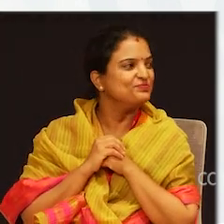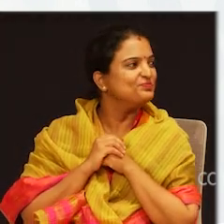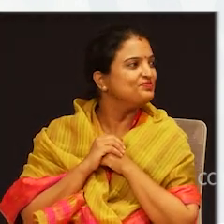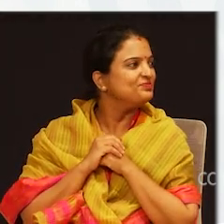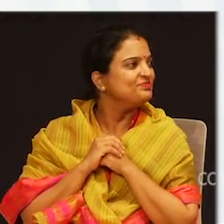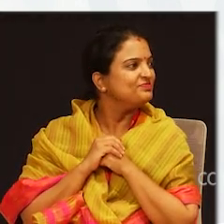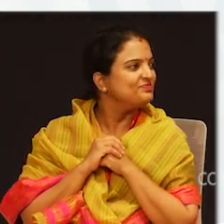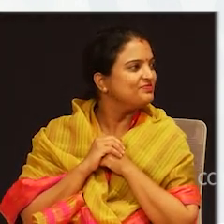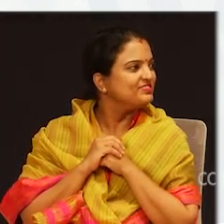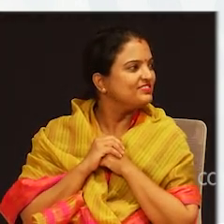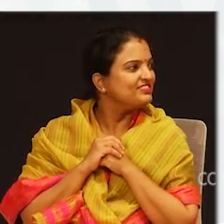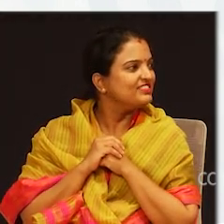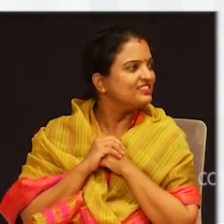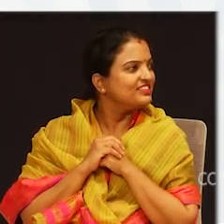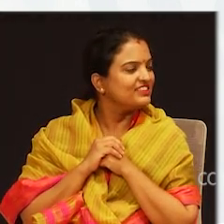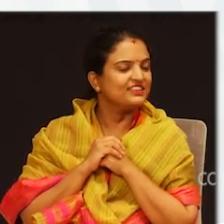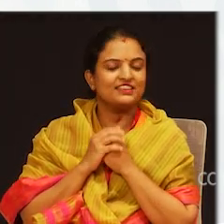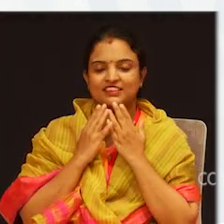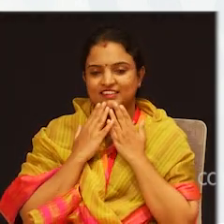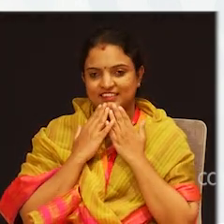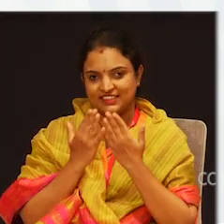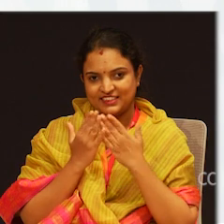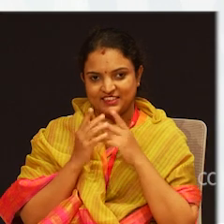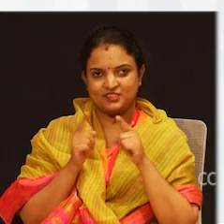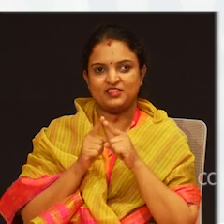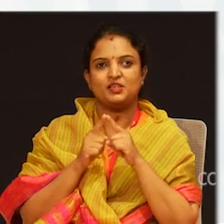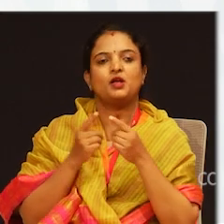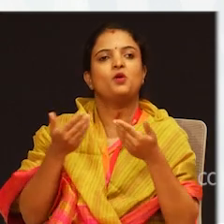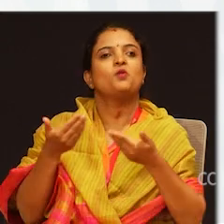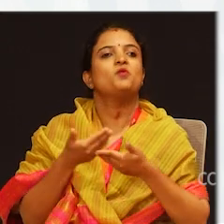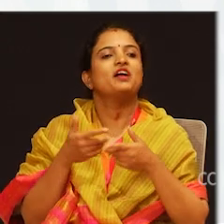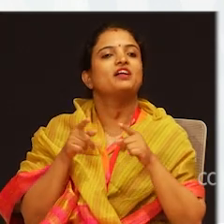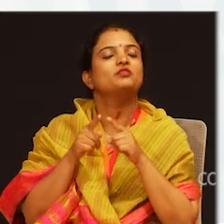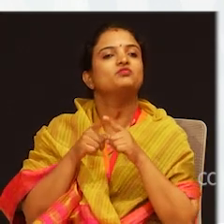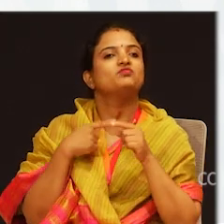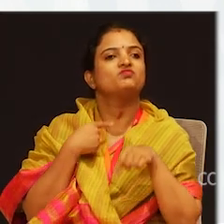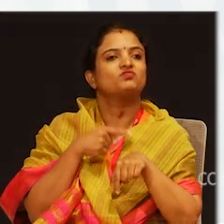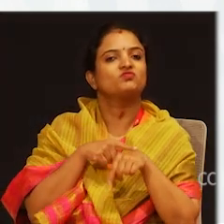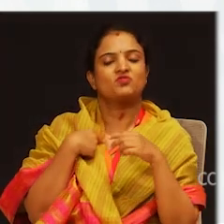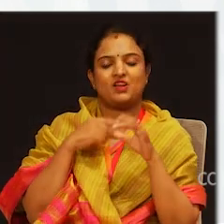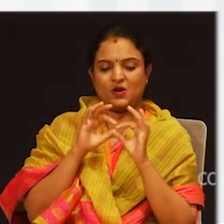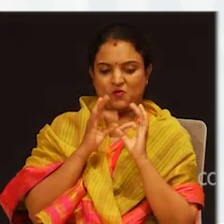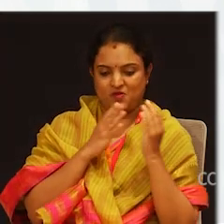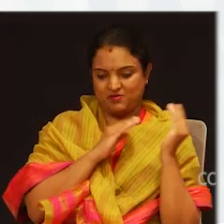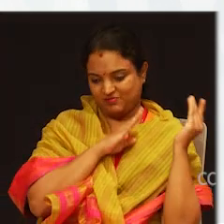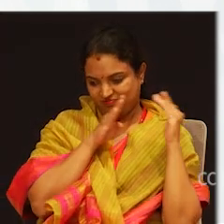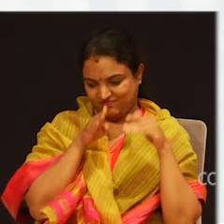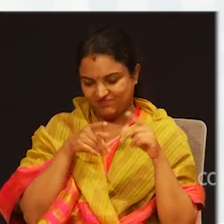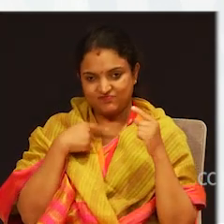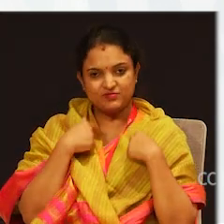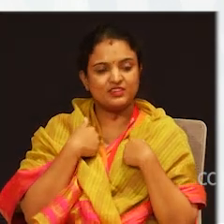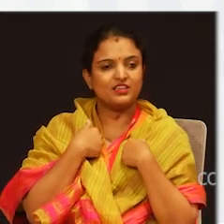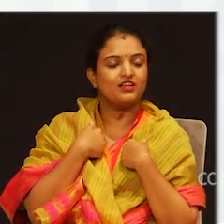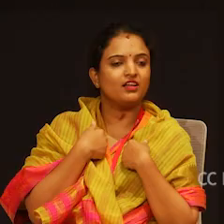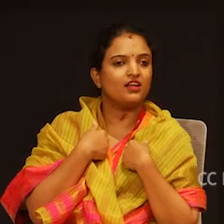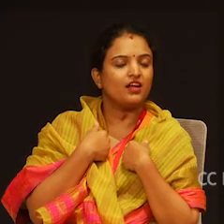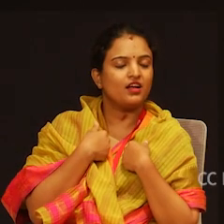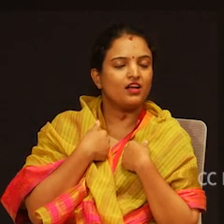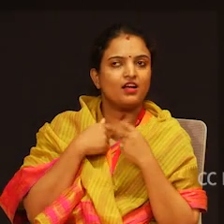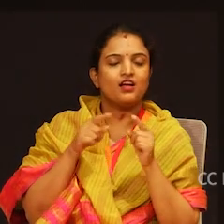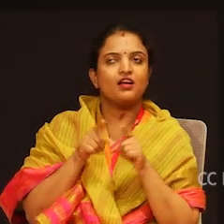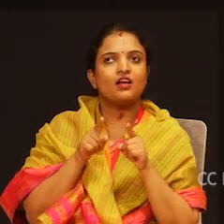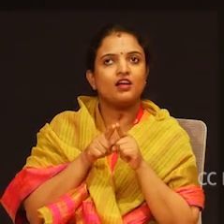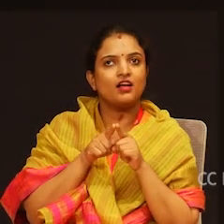Yes, thank you very much. Thank you for welcoming me into this family. My mother was